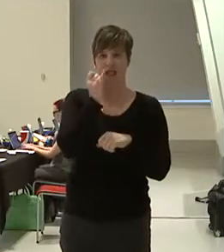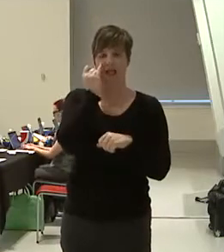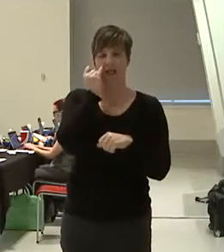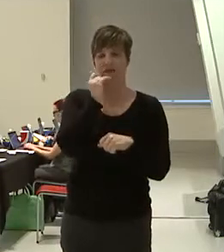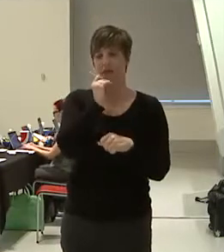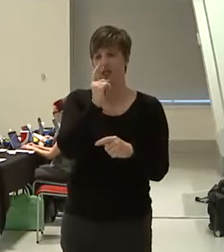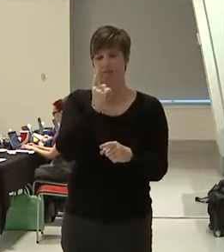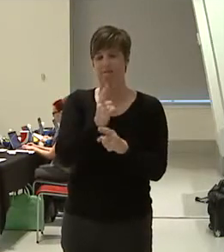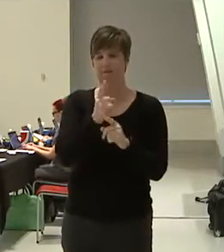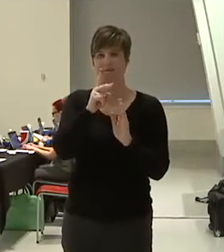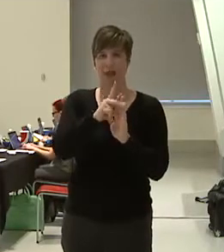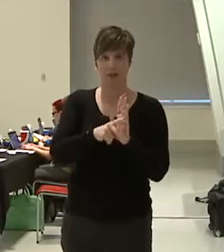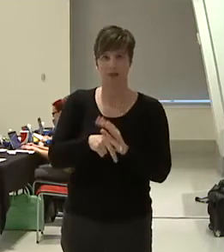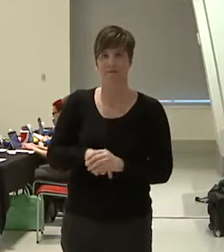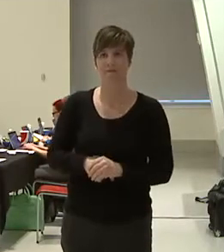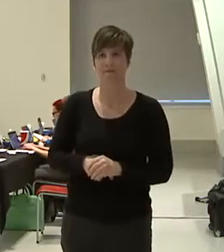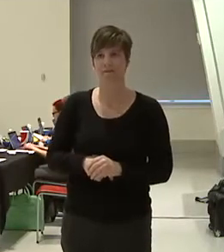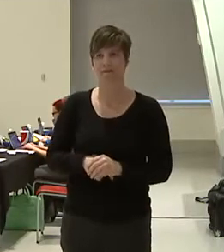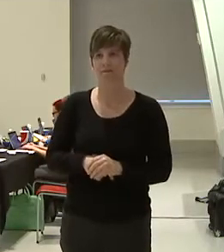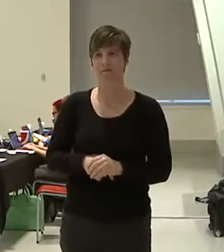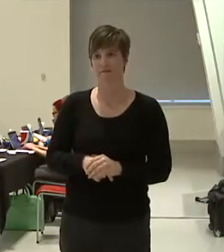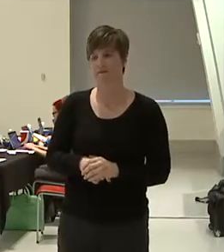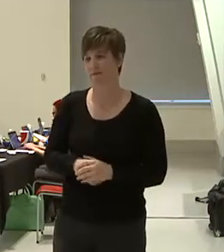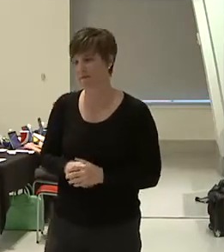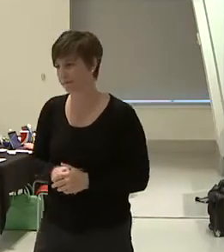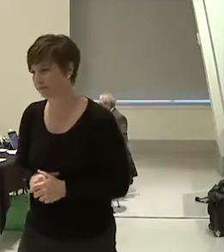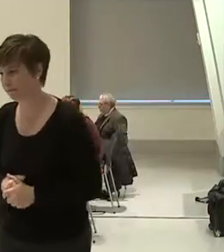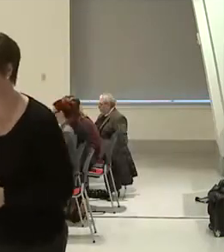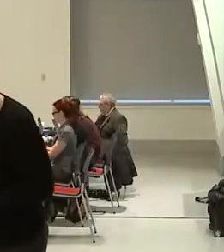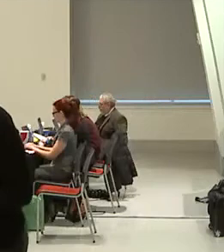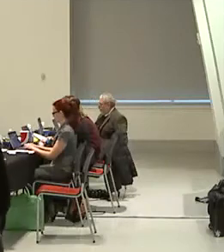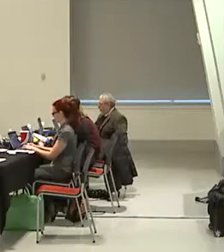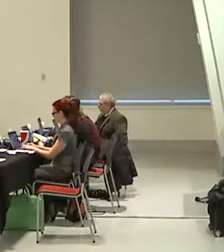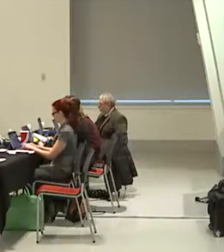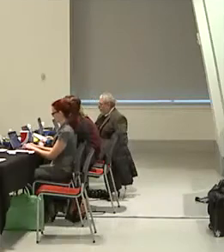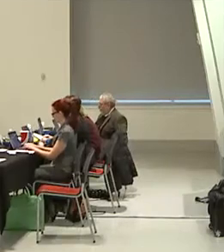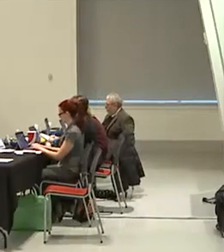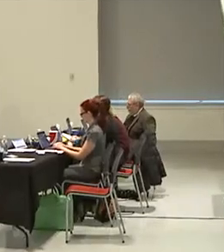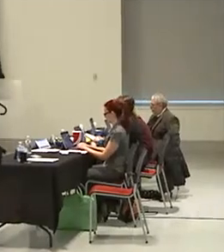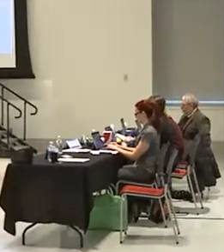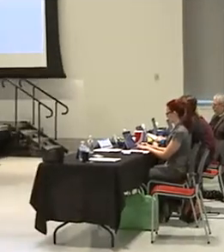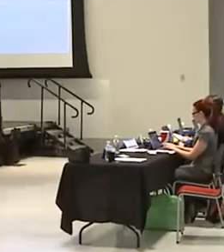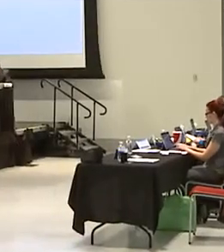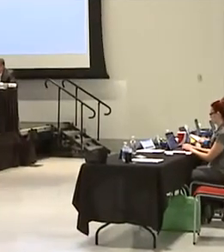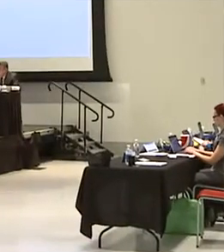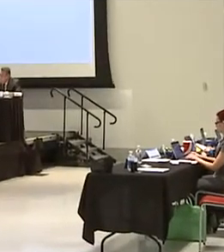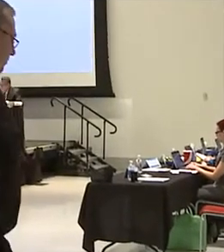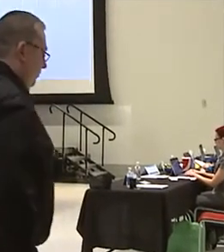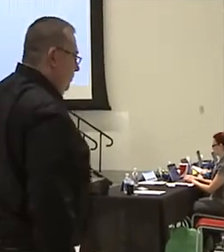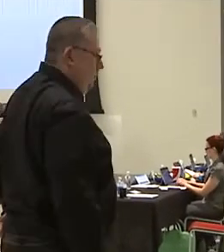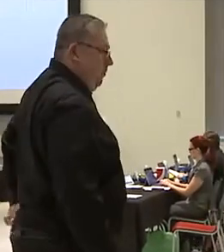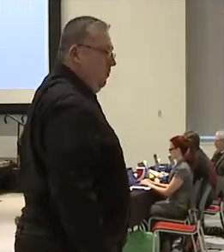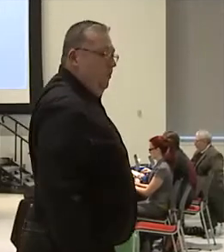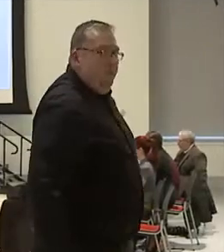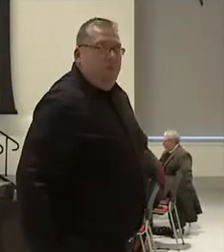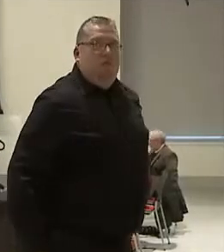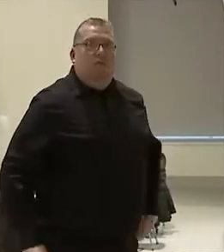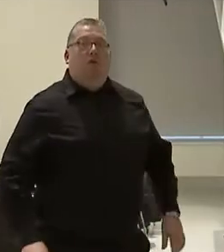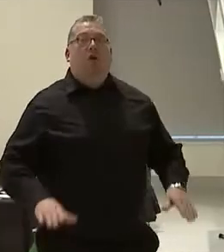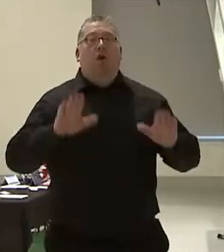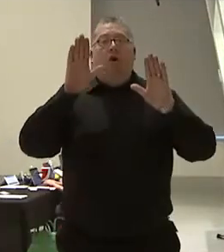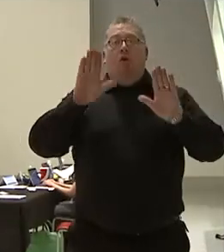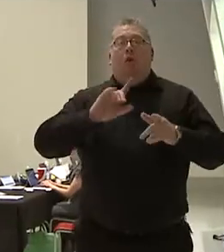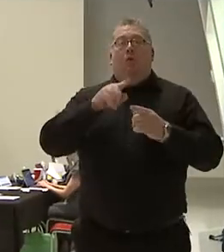irresponsibly. And just to back up Mr. McKesson's point as well, it's great when you have positive interactions on